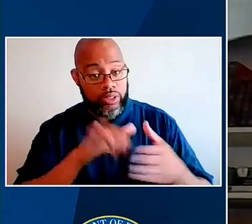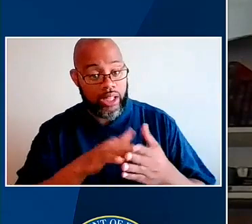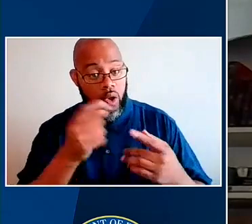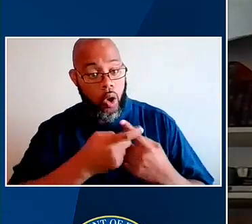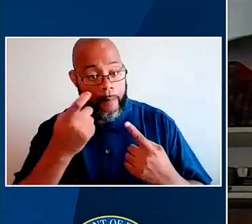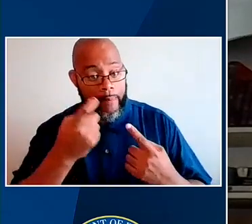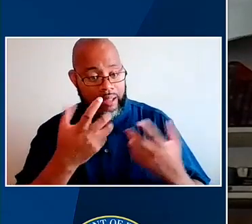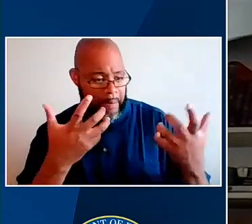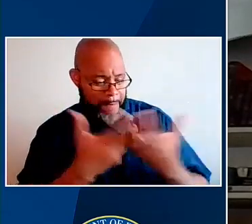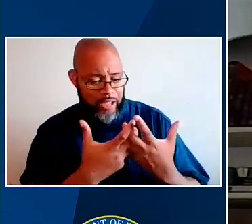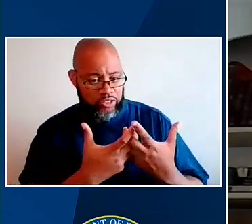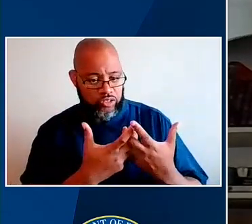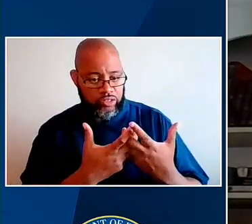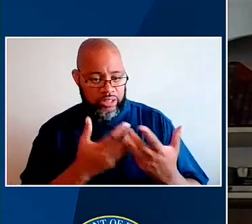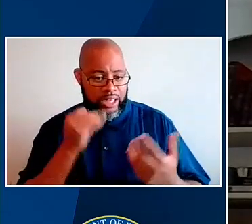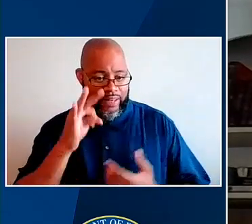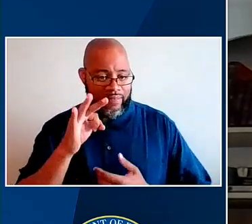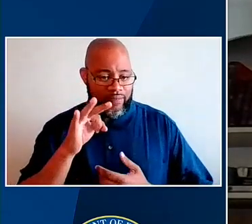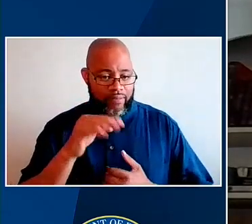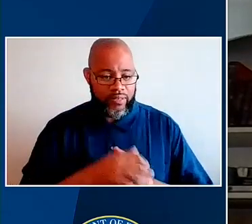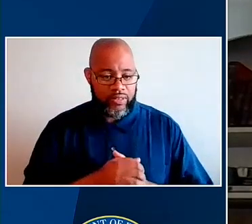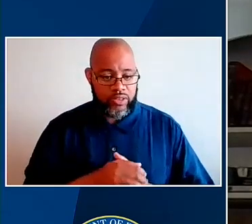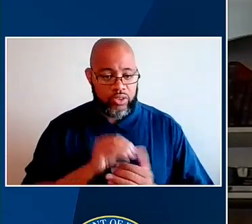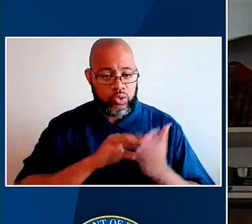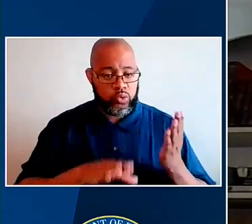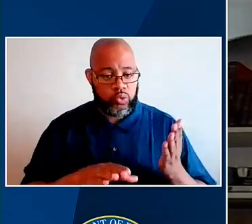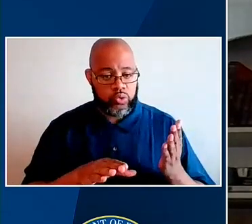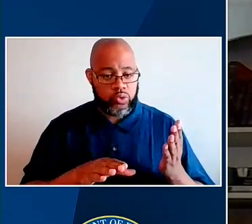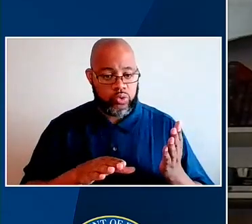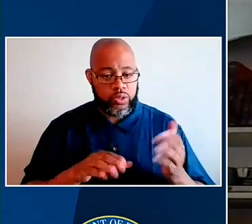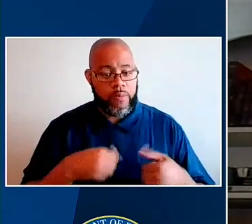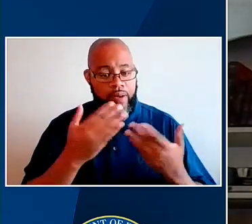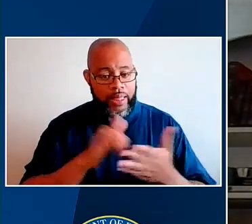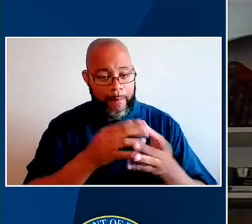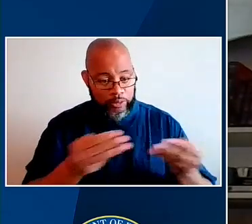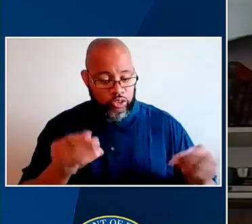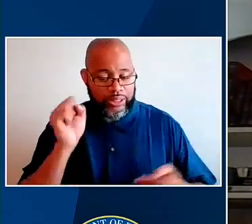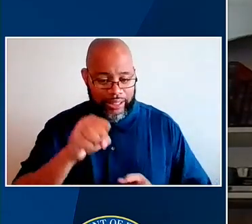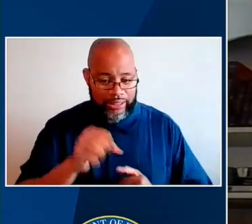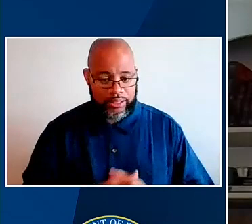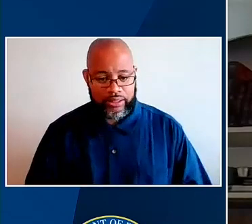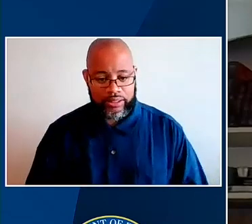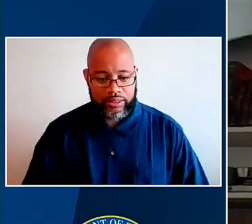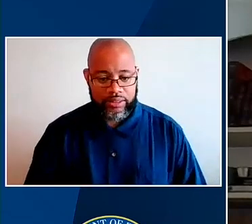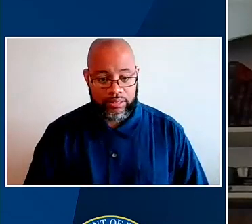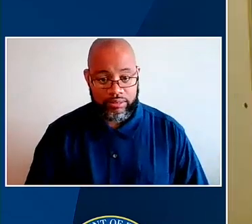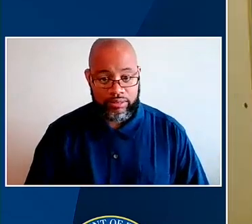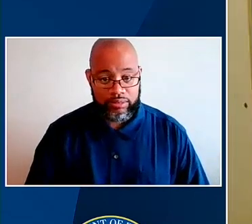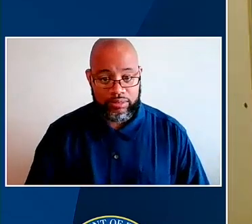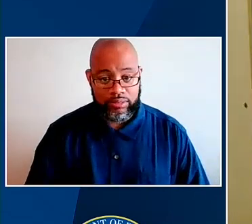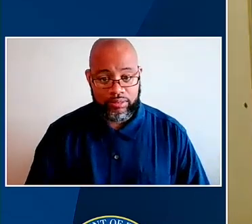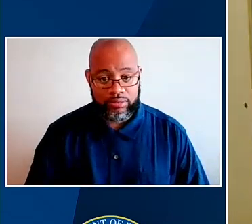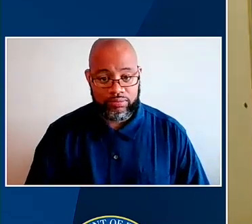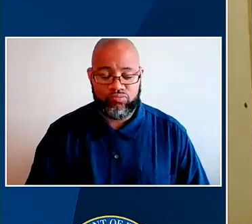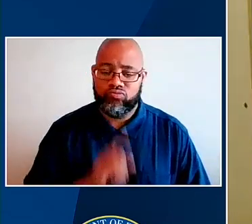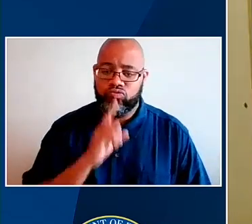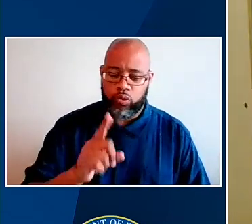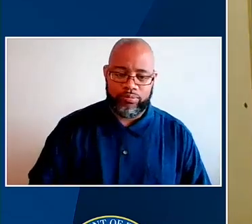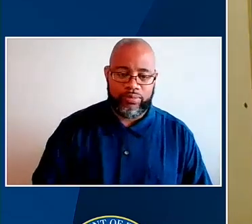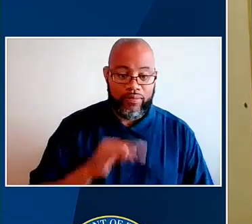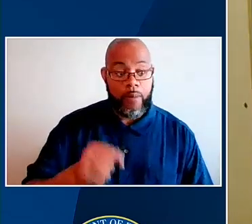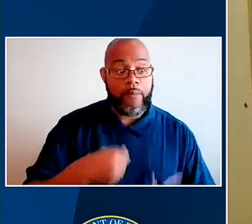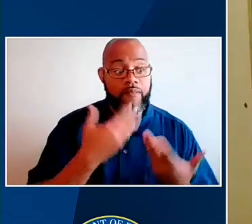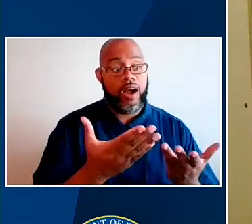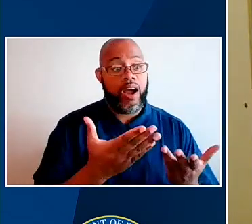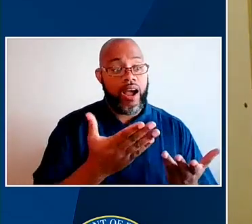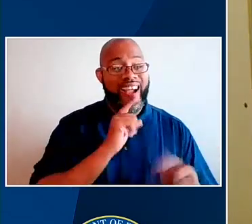meeting it. If the student's opting in, you're providing the materials. Yes, you've met this. Does that help? Sure. If you